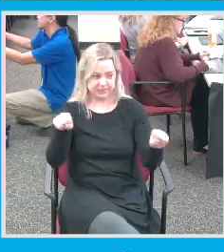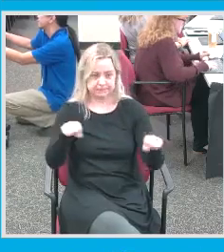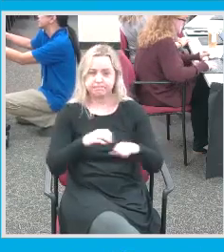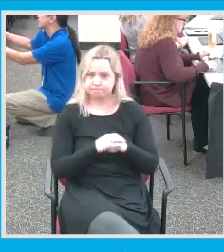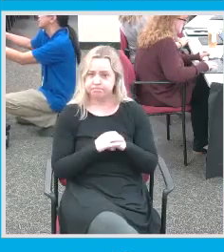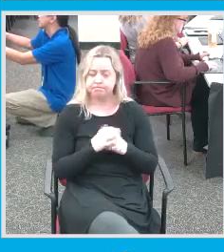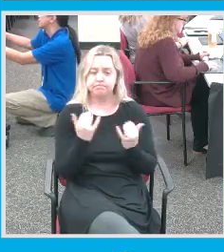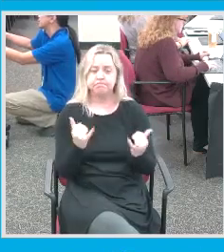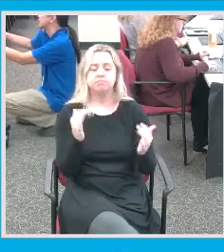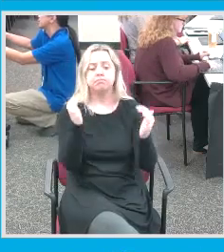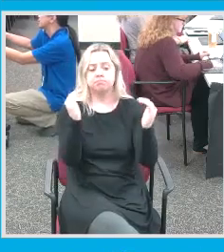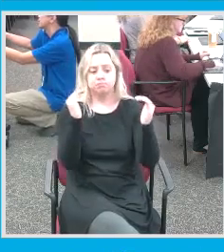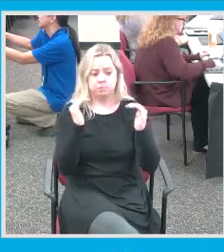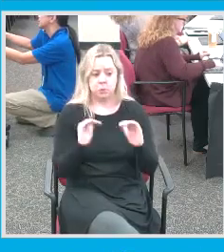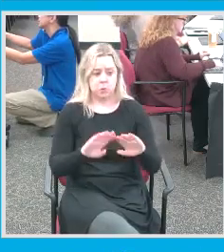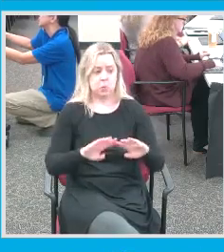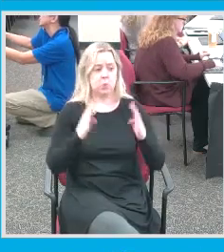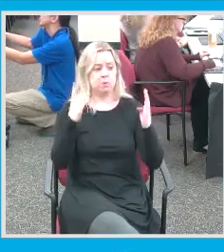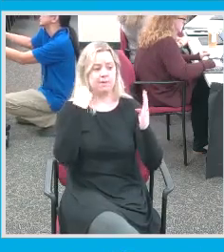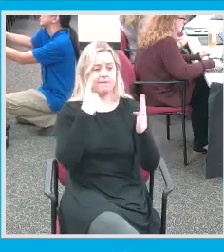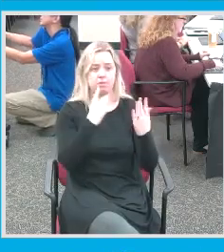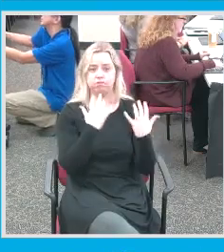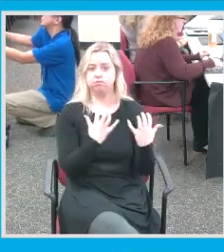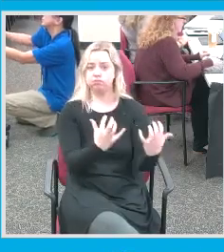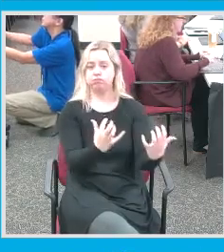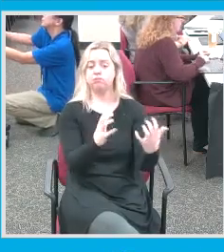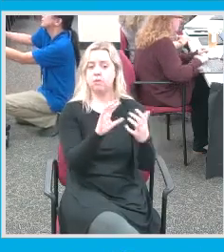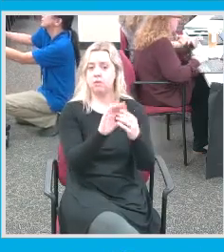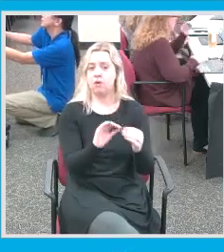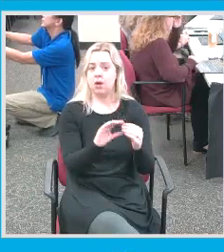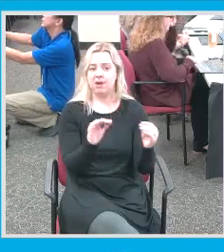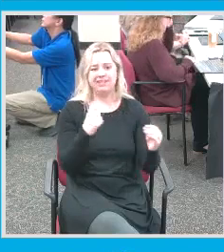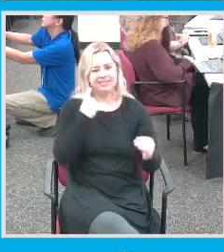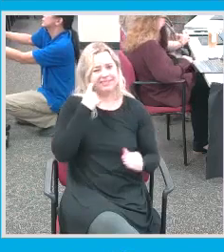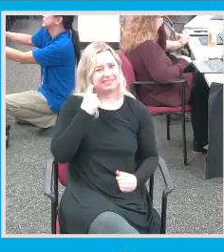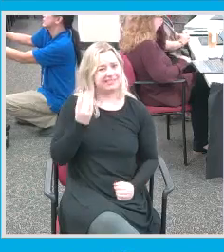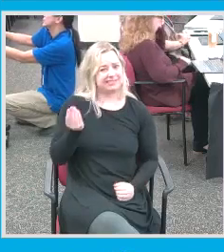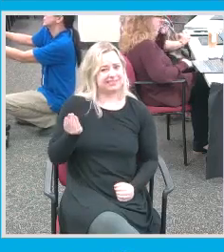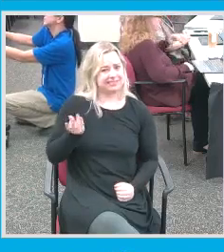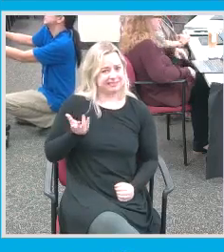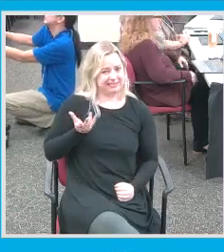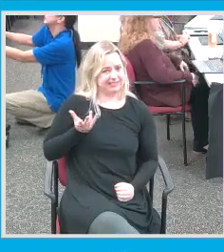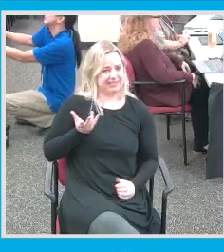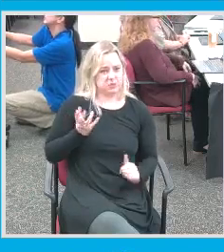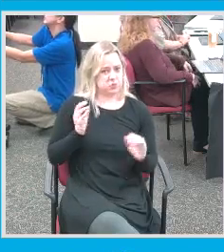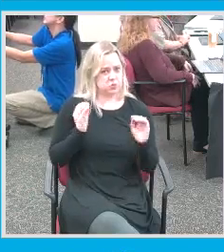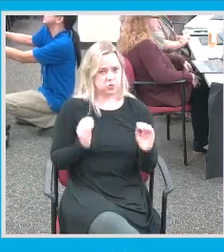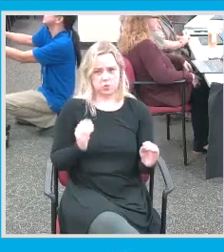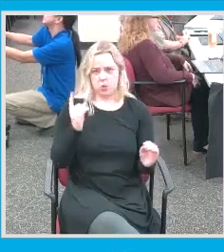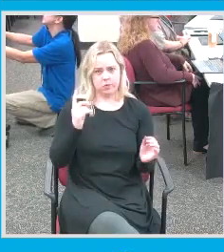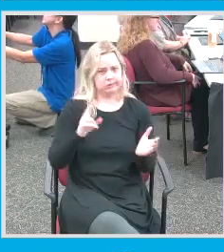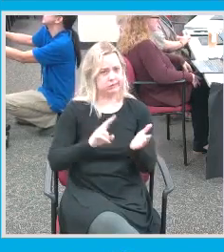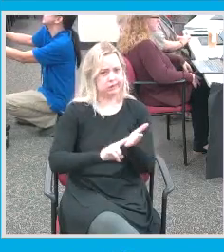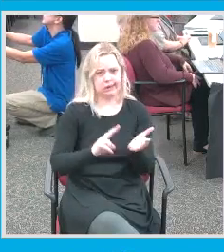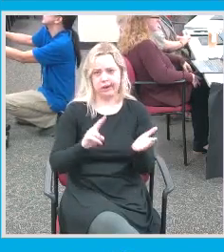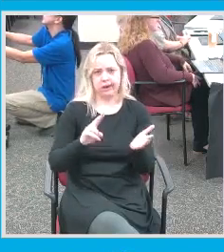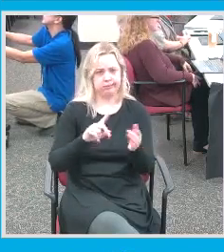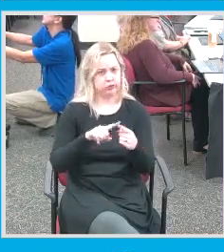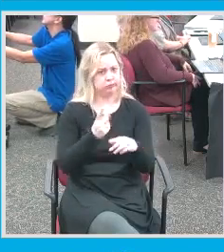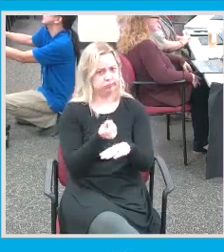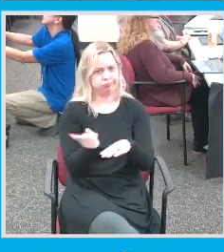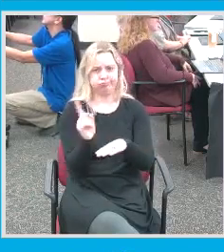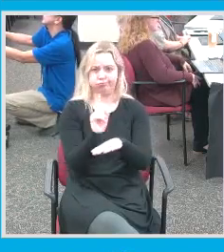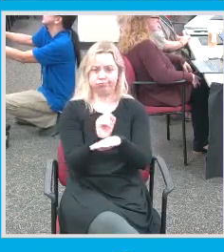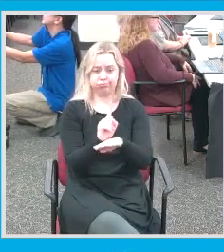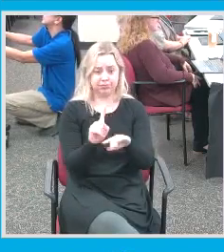Moving on to public comment. I was notified earlier we didn't have anyone who'd signed up, but several people have come into the room since